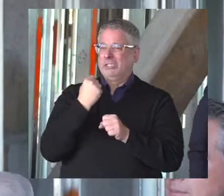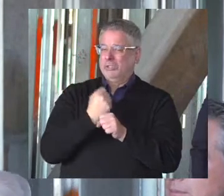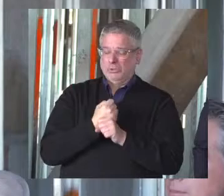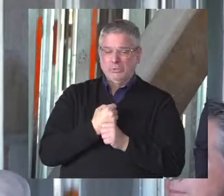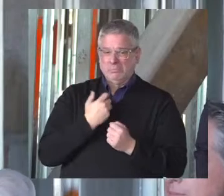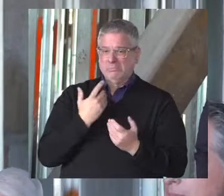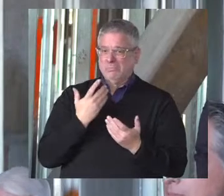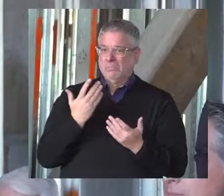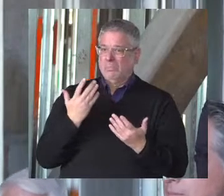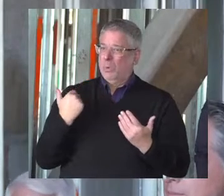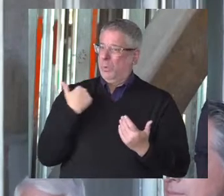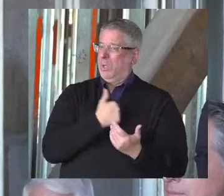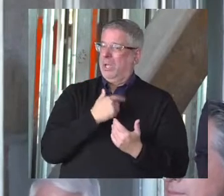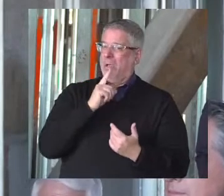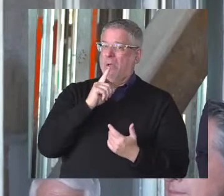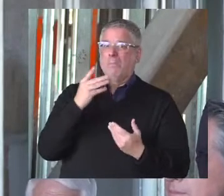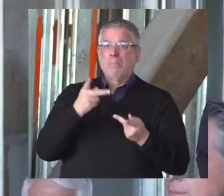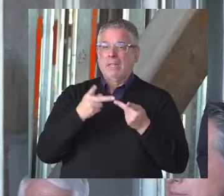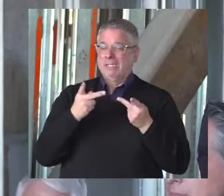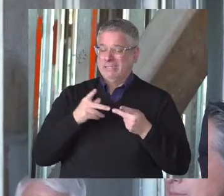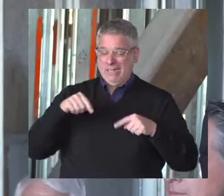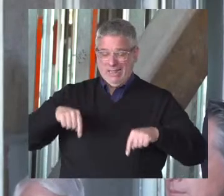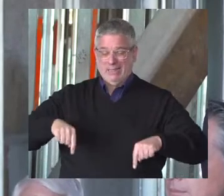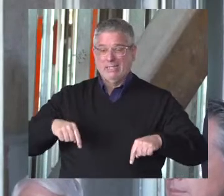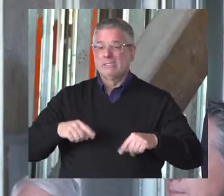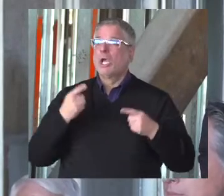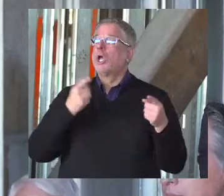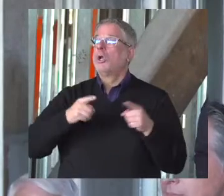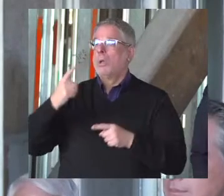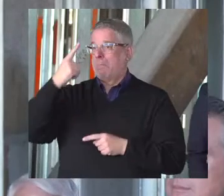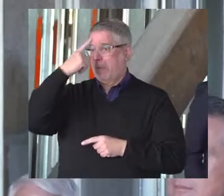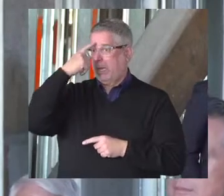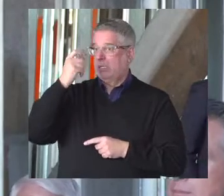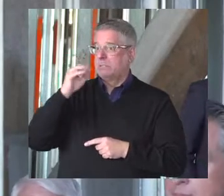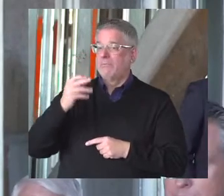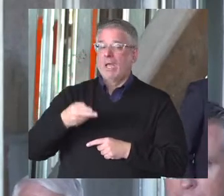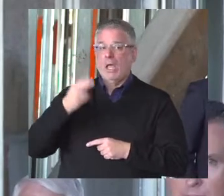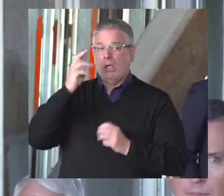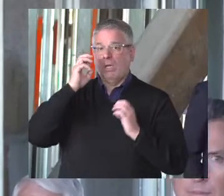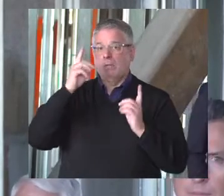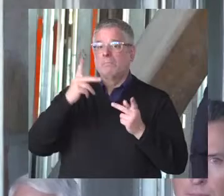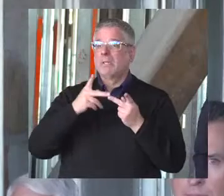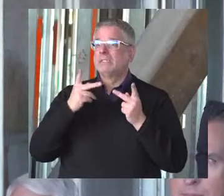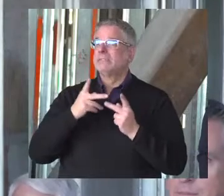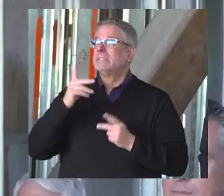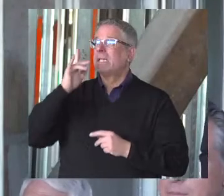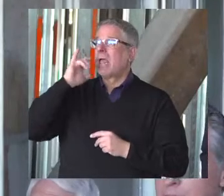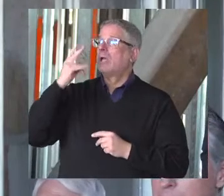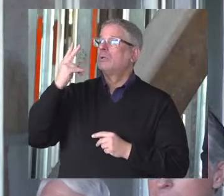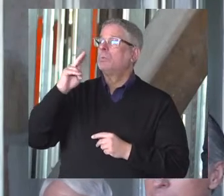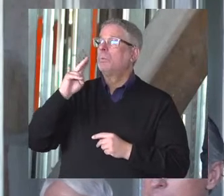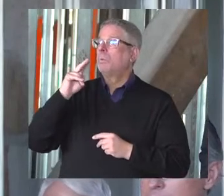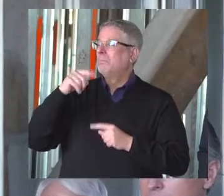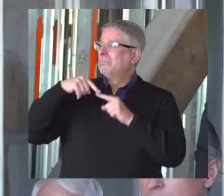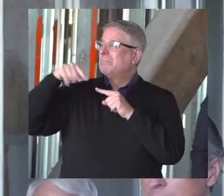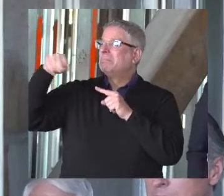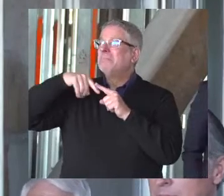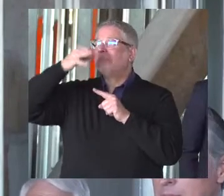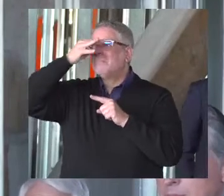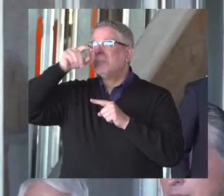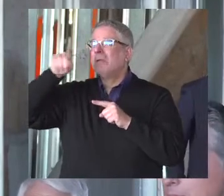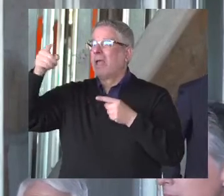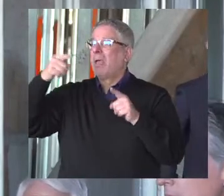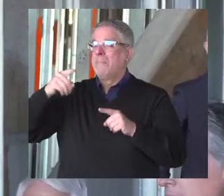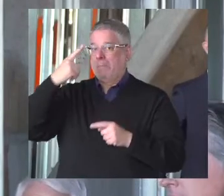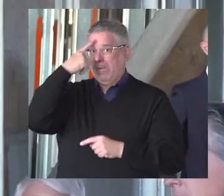we are. Places like this occur because of higher education. Places like the place 2 miles down the road occur because